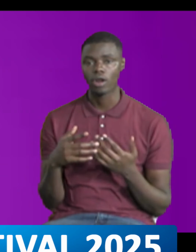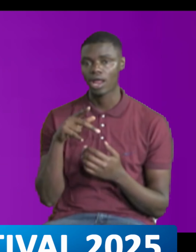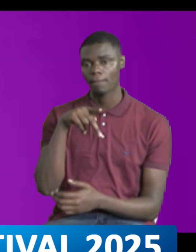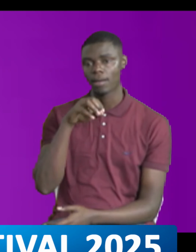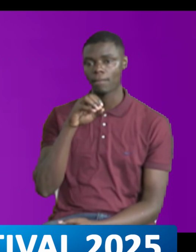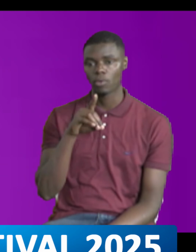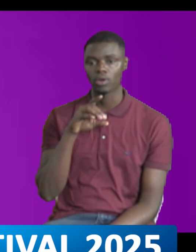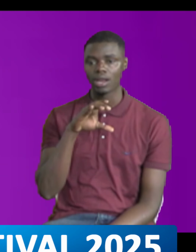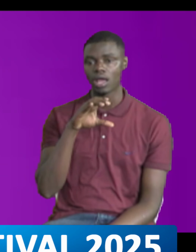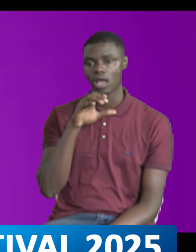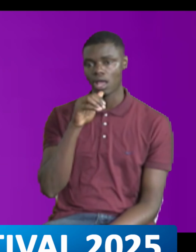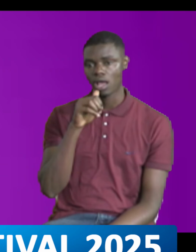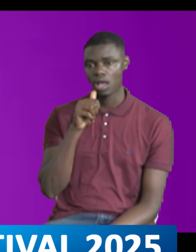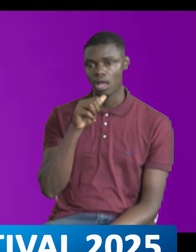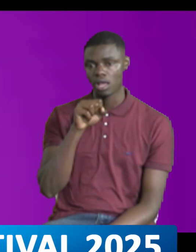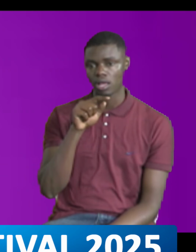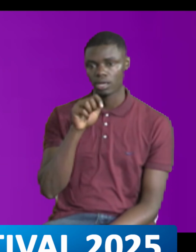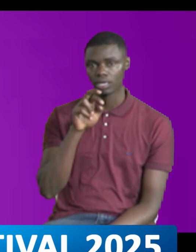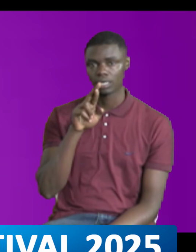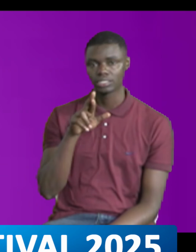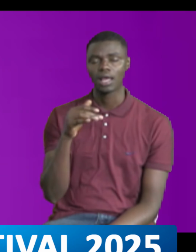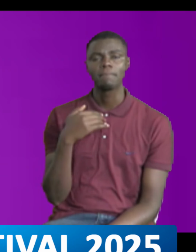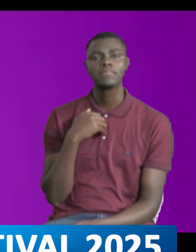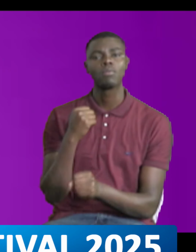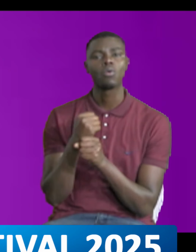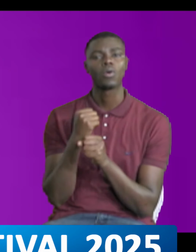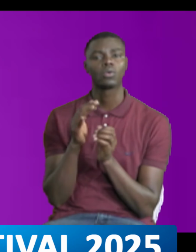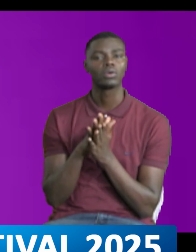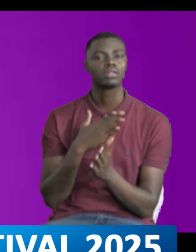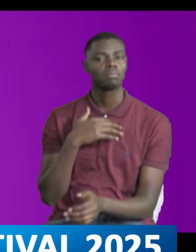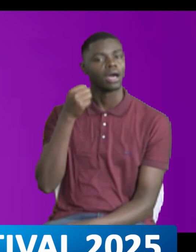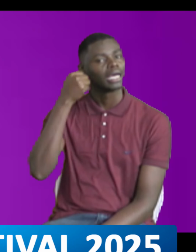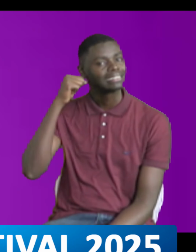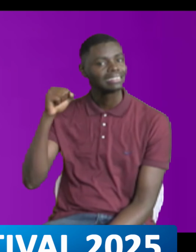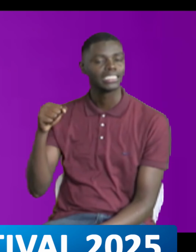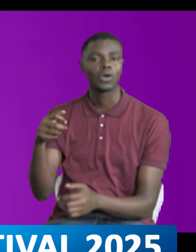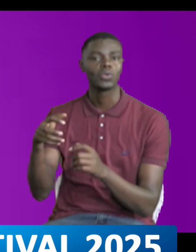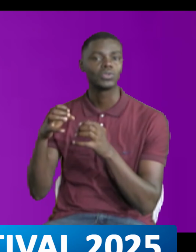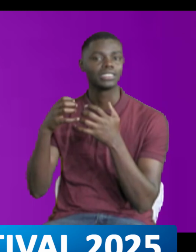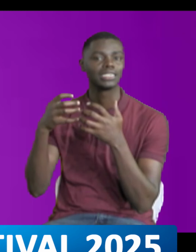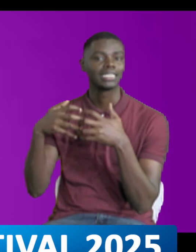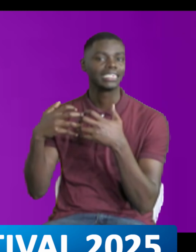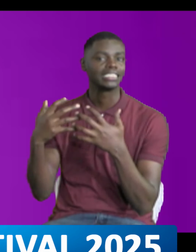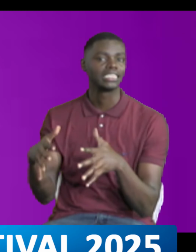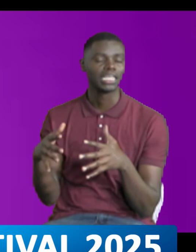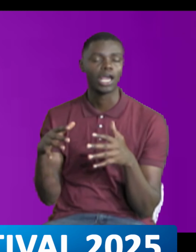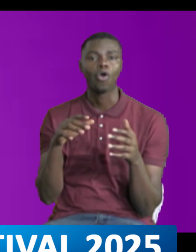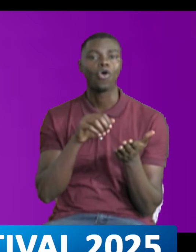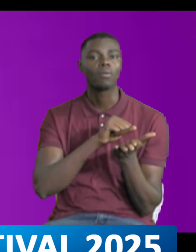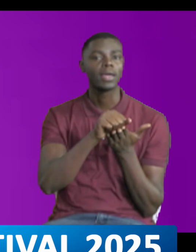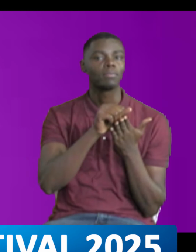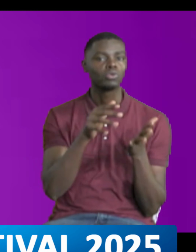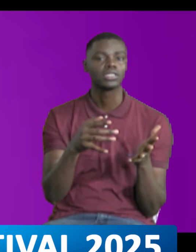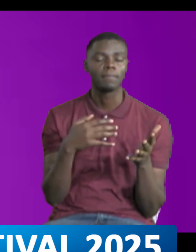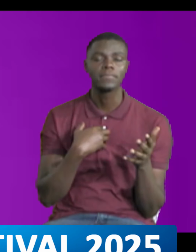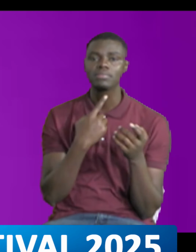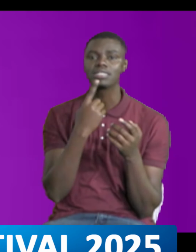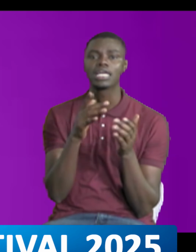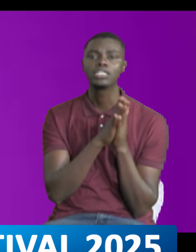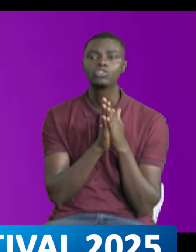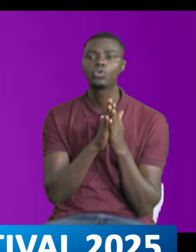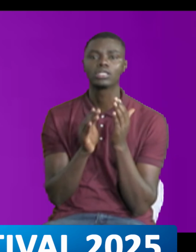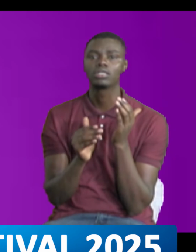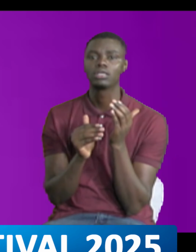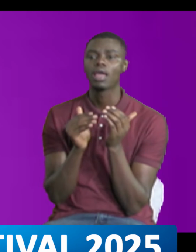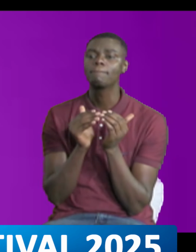podcaster, how do I work with my sound engineer? How do I work with my producer? How do I tell stories